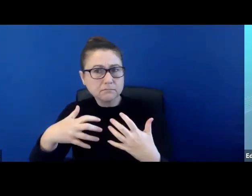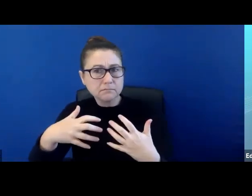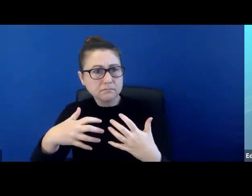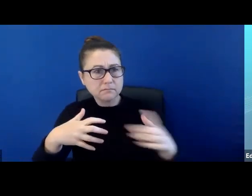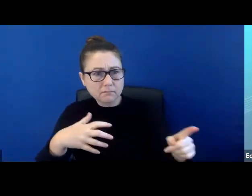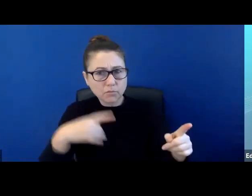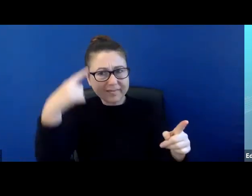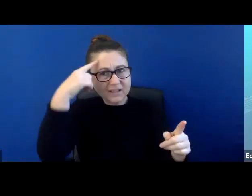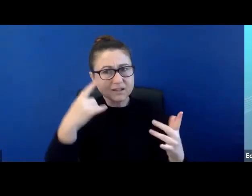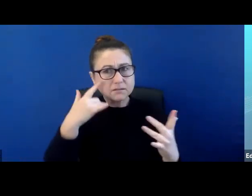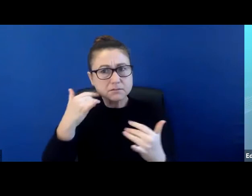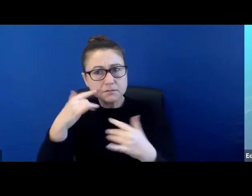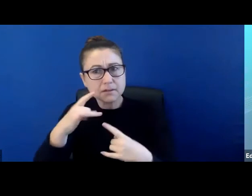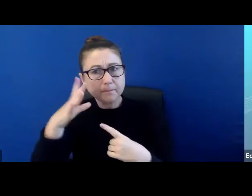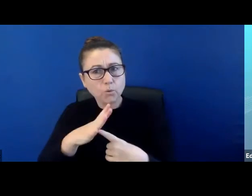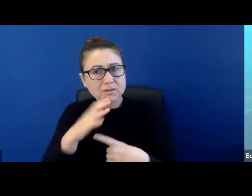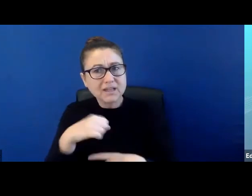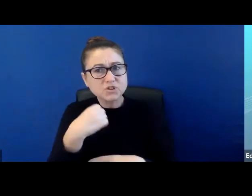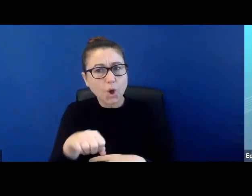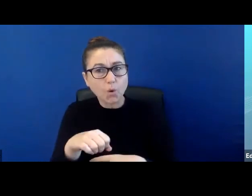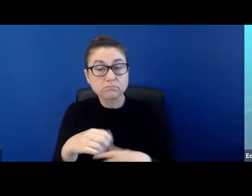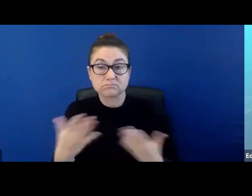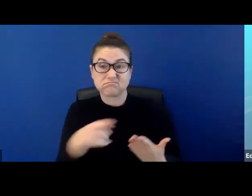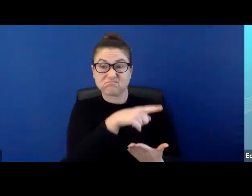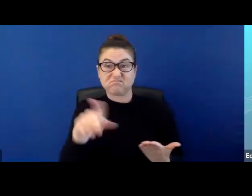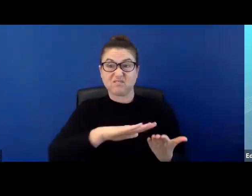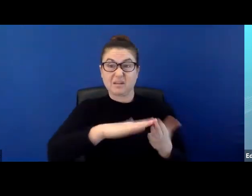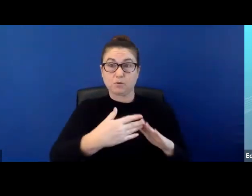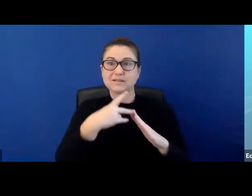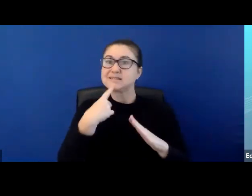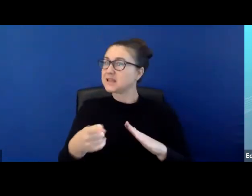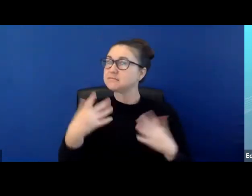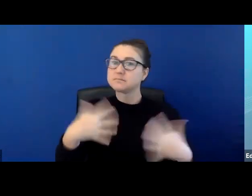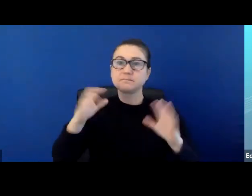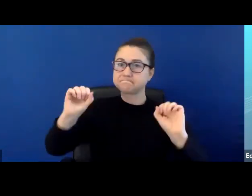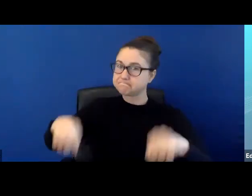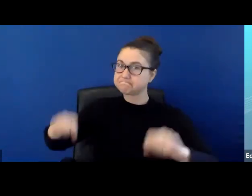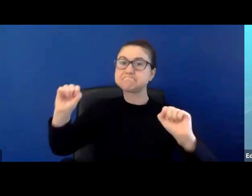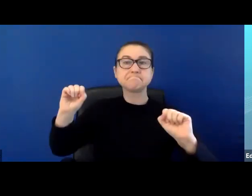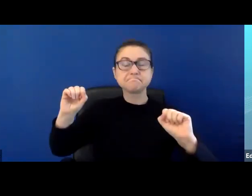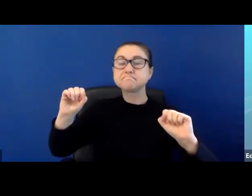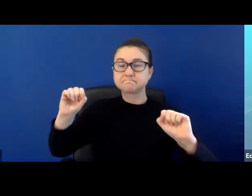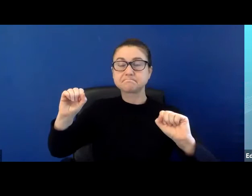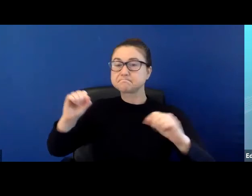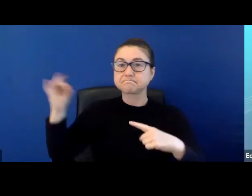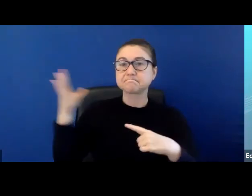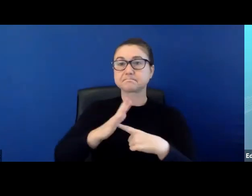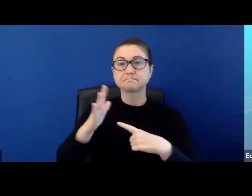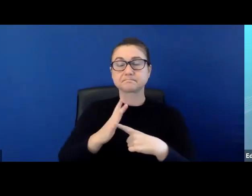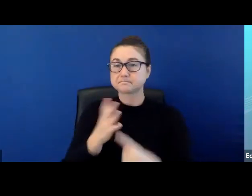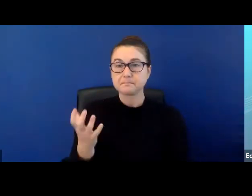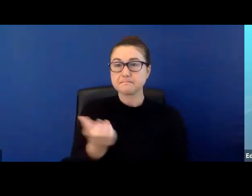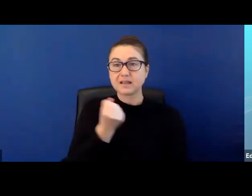accountability are. And the short answer is that the community said very clearly that accountability is crucial.